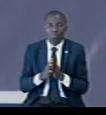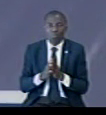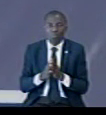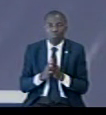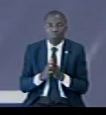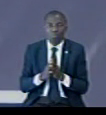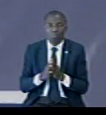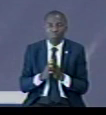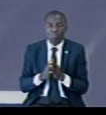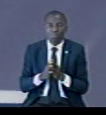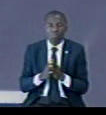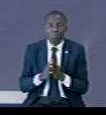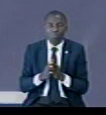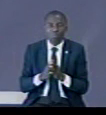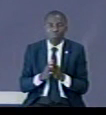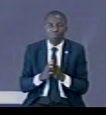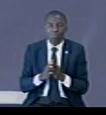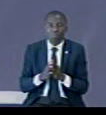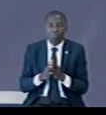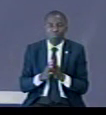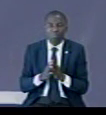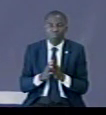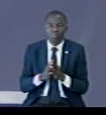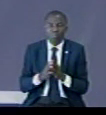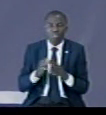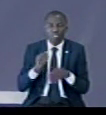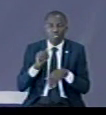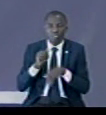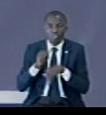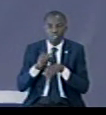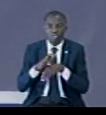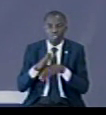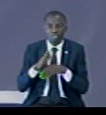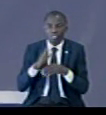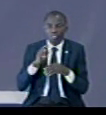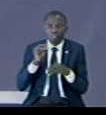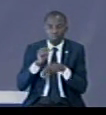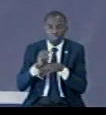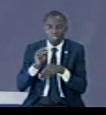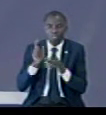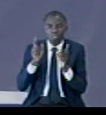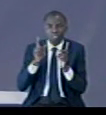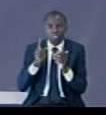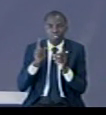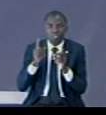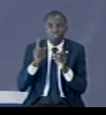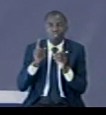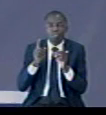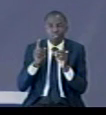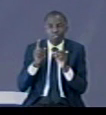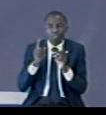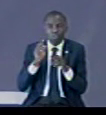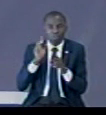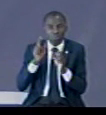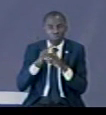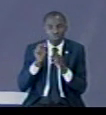the information and send to the WhatsApp number on the screen.